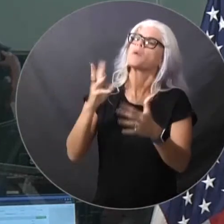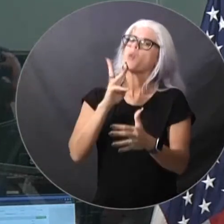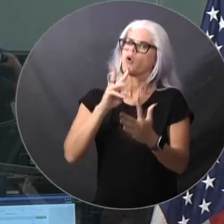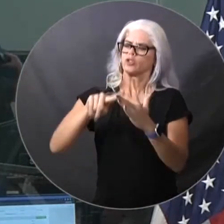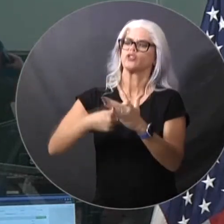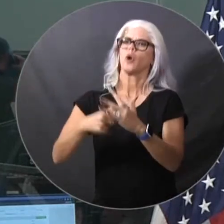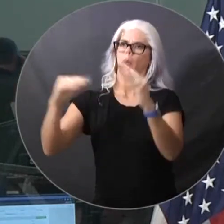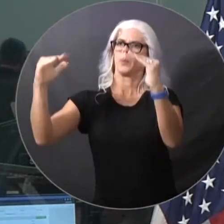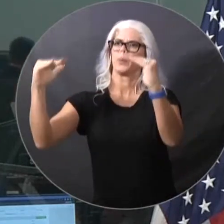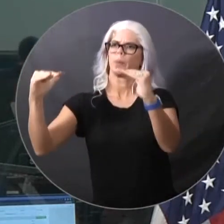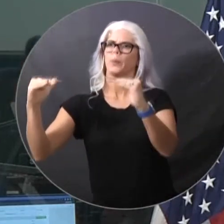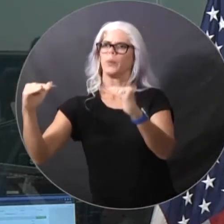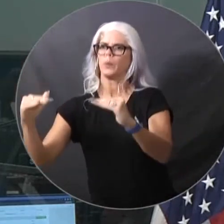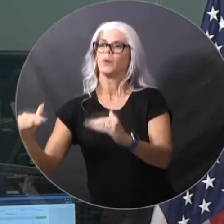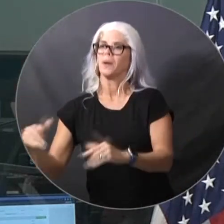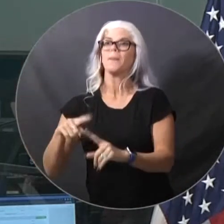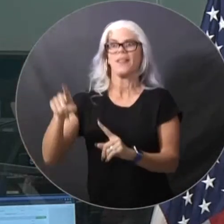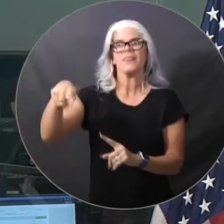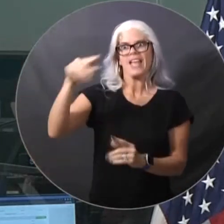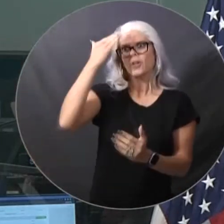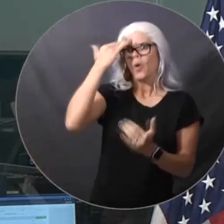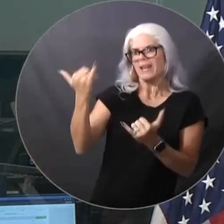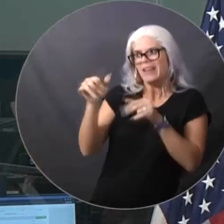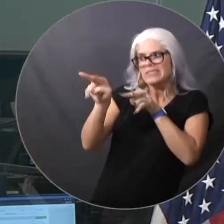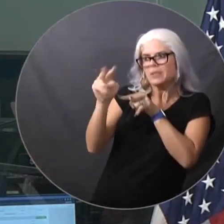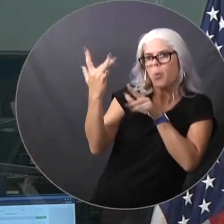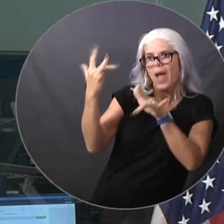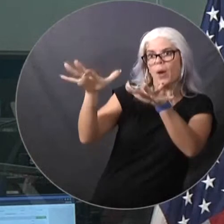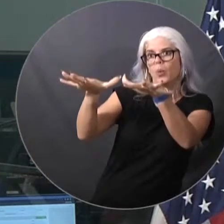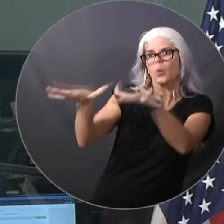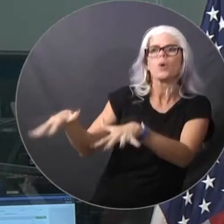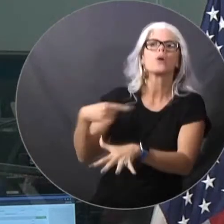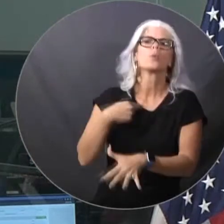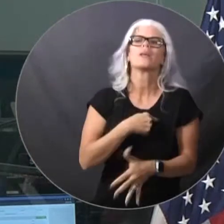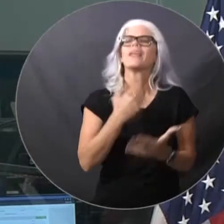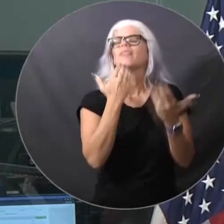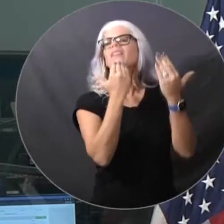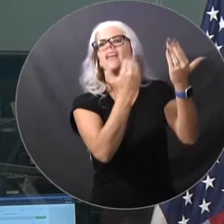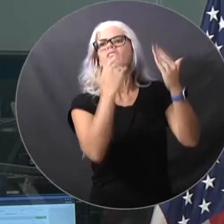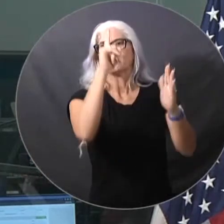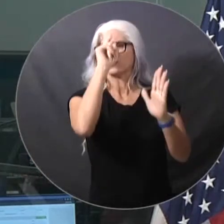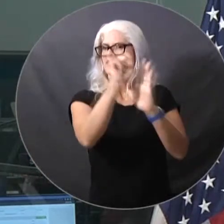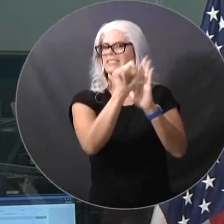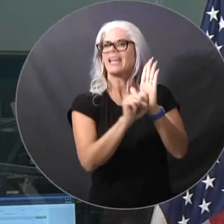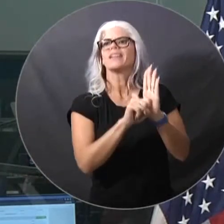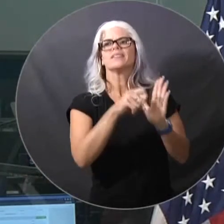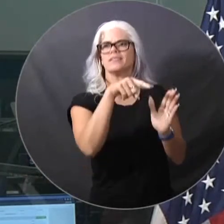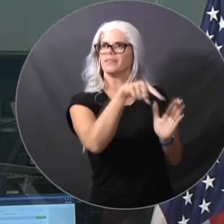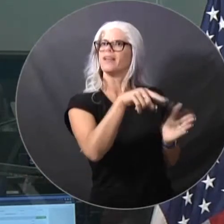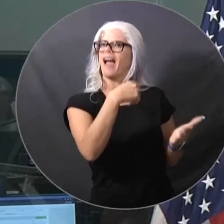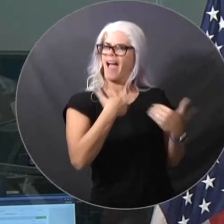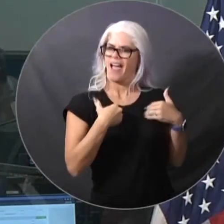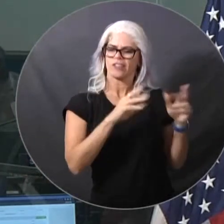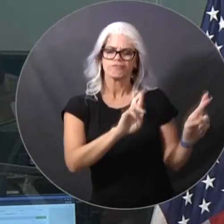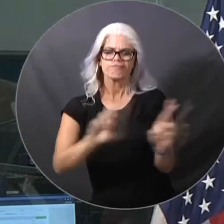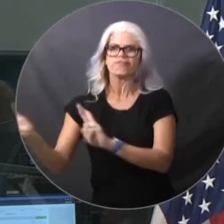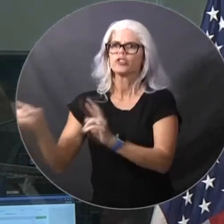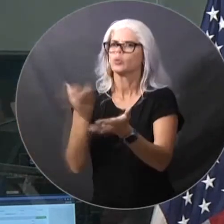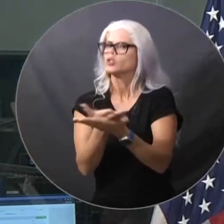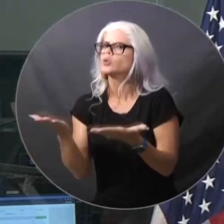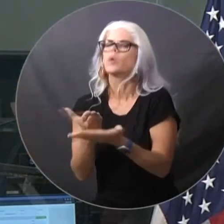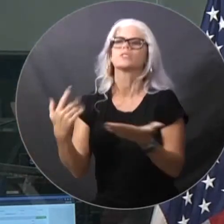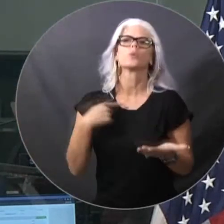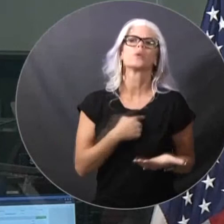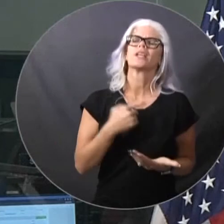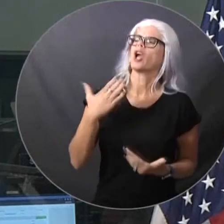different eventualities. So we're thankful for the states that have sent us resources, and we're very, very appreciative of them